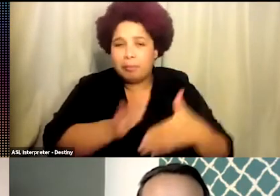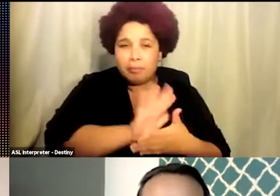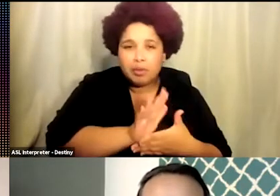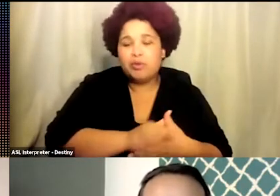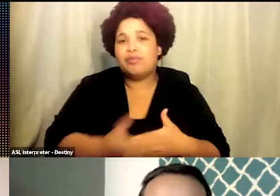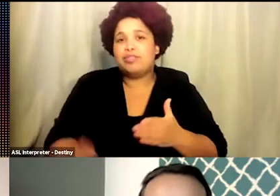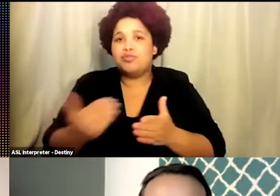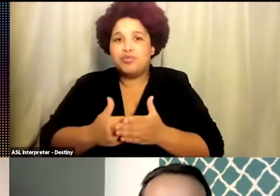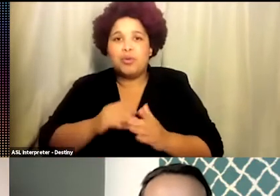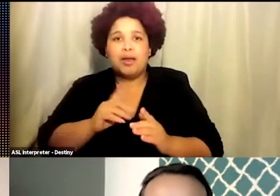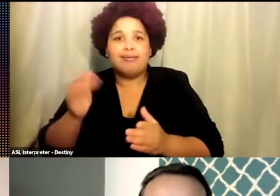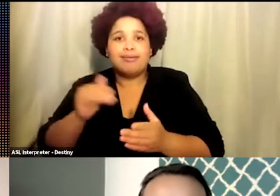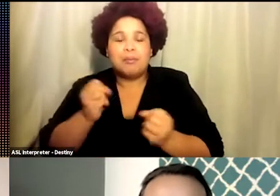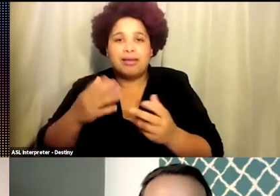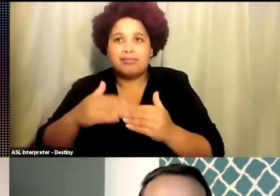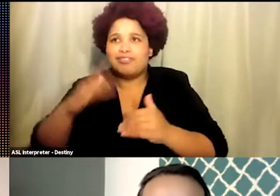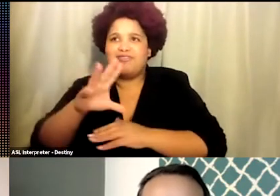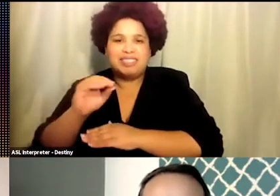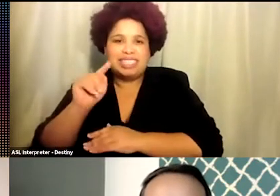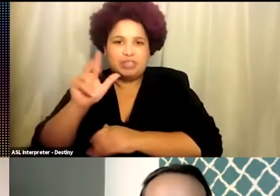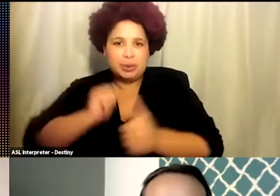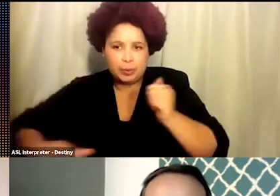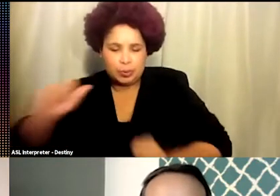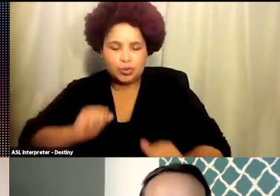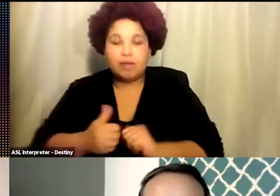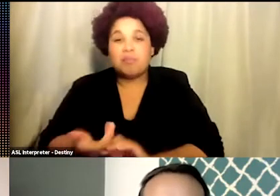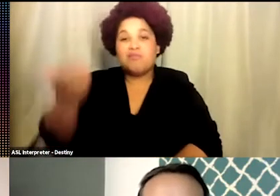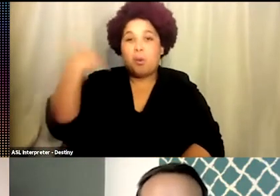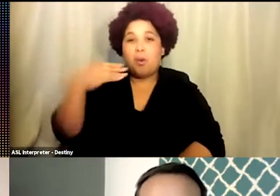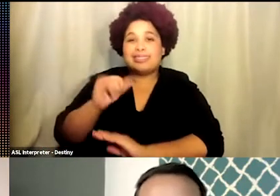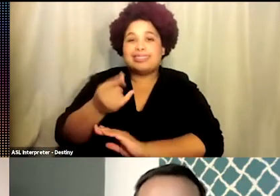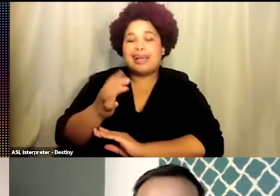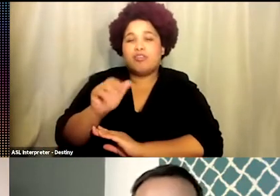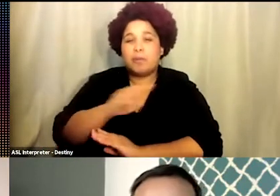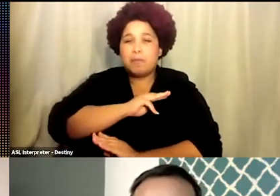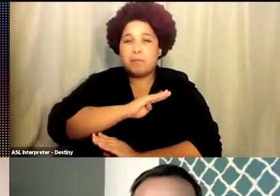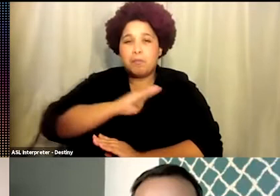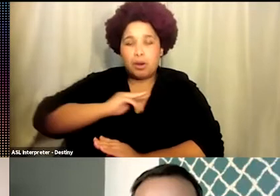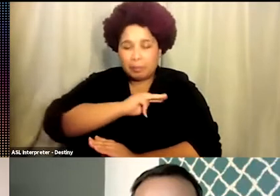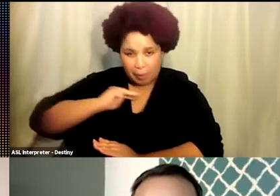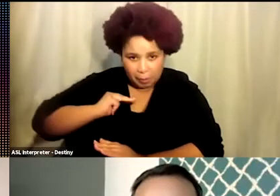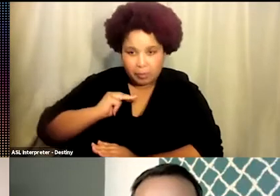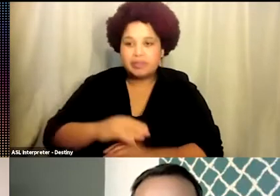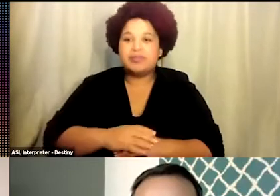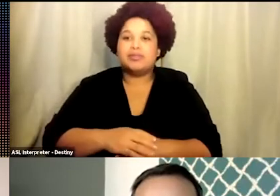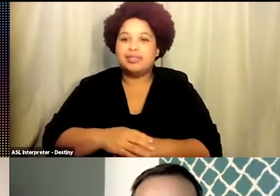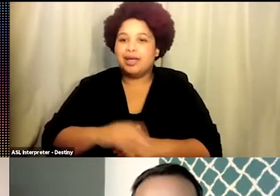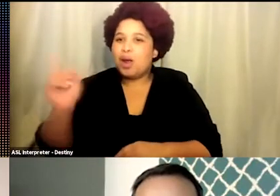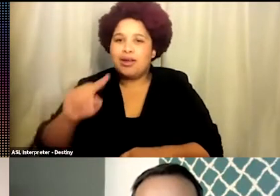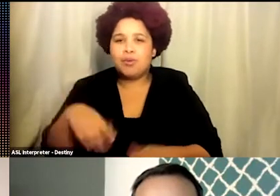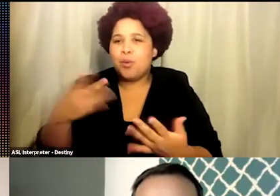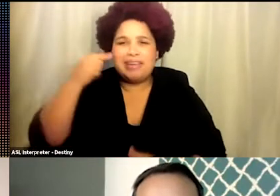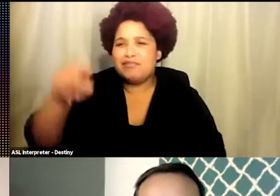recurring actor in nearly 50 TV shows. He's also a former SAG-AFTRA National Board member. Assaf Cohen, where are you? We're all